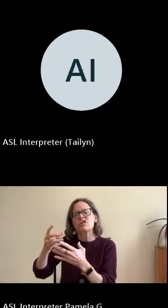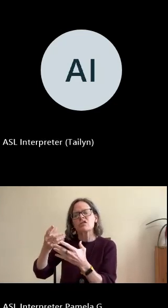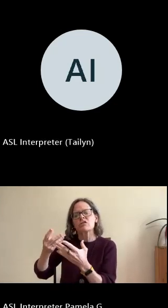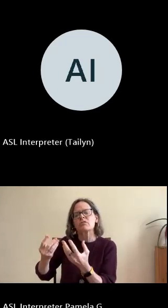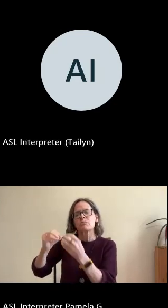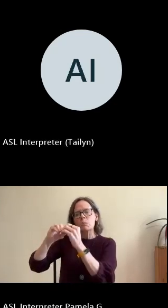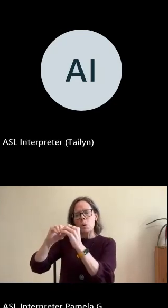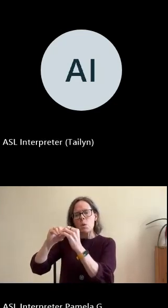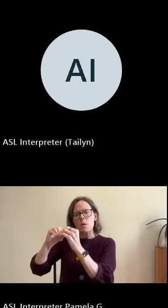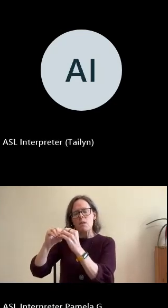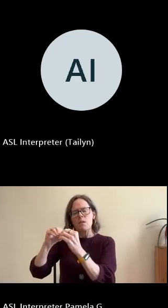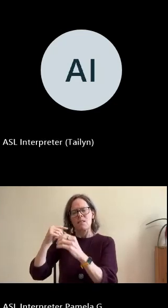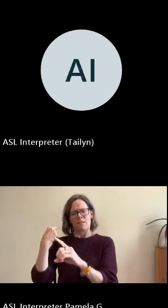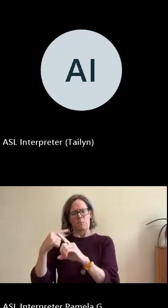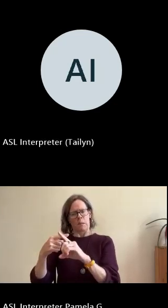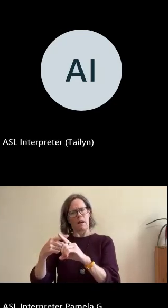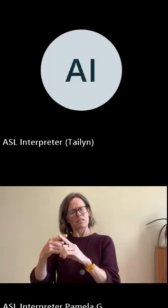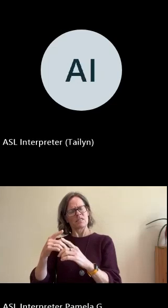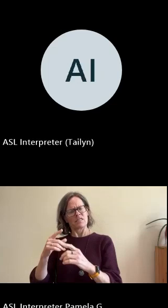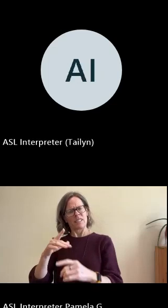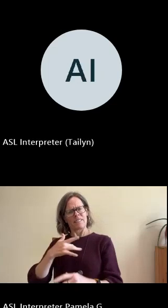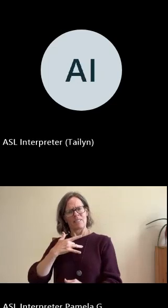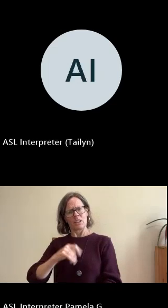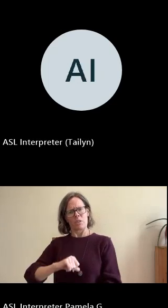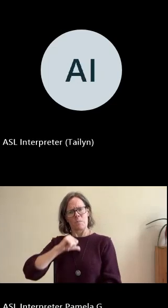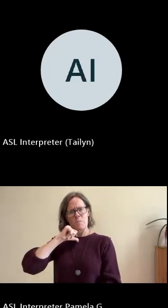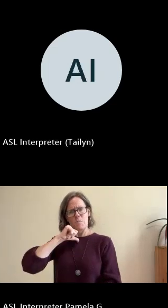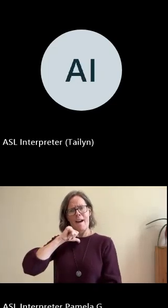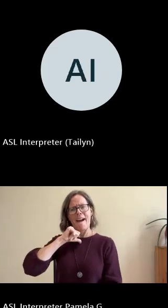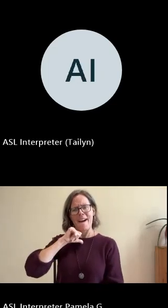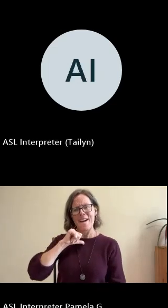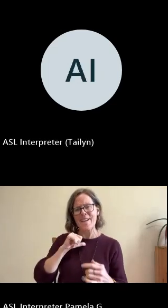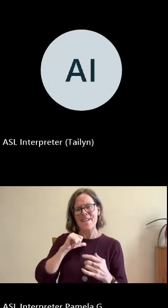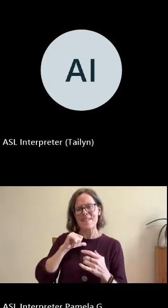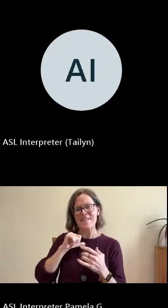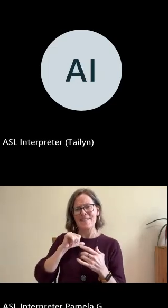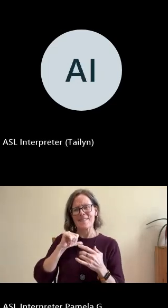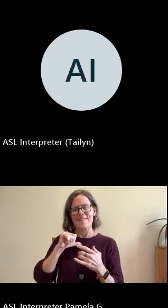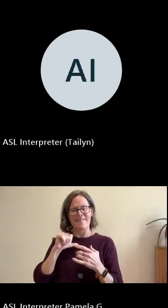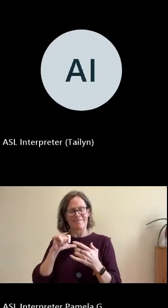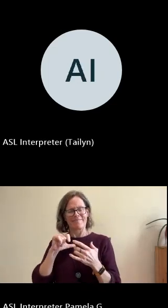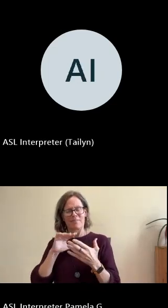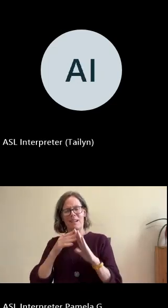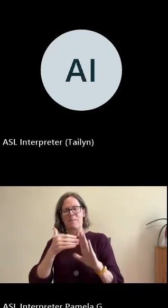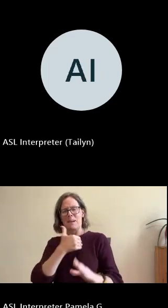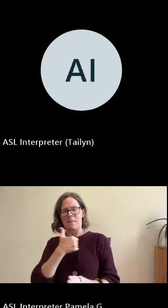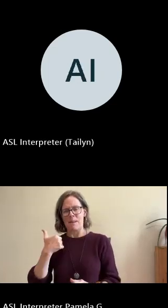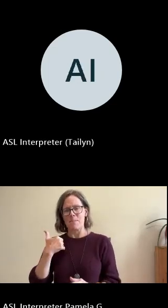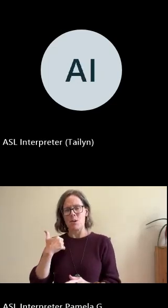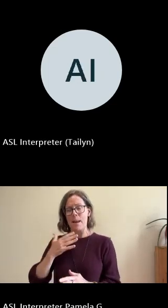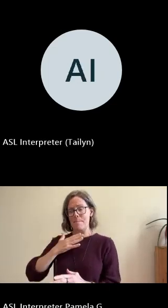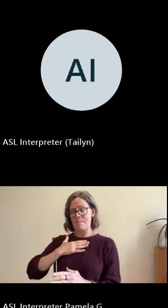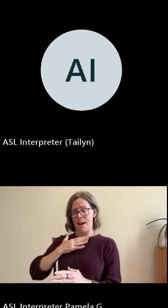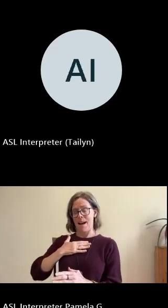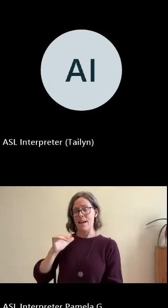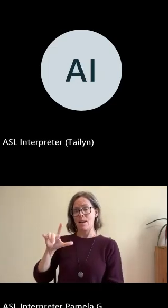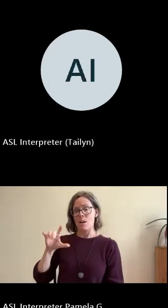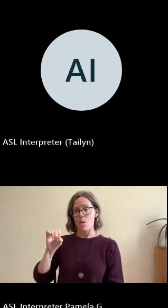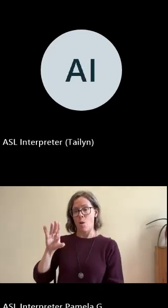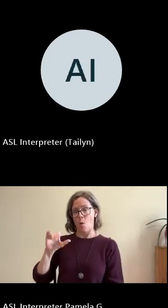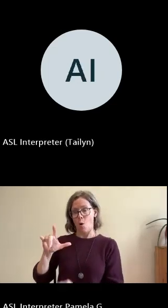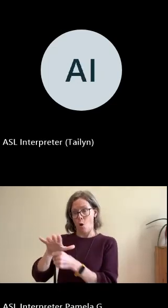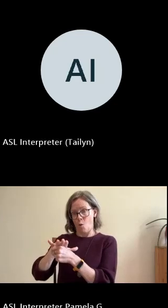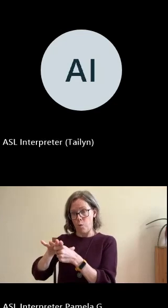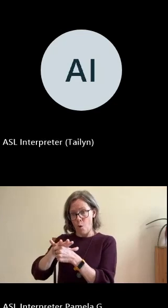member. I'm actually starting a membership declaration campaign at my local where we're just